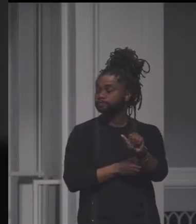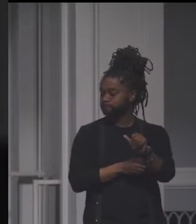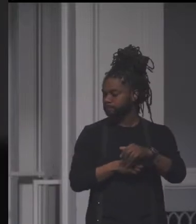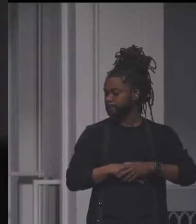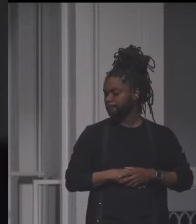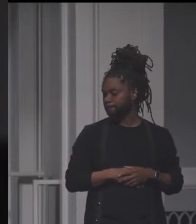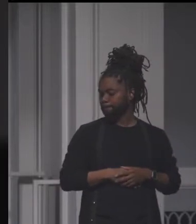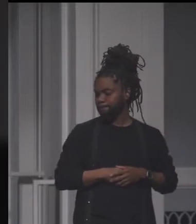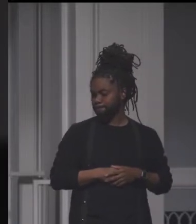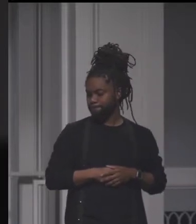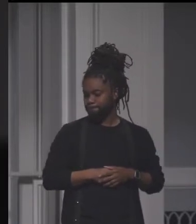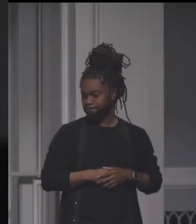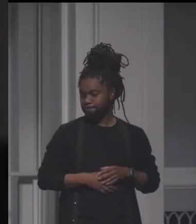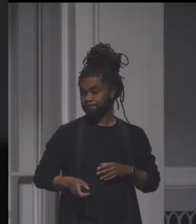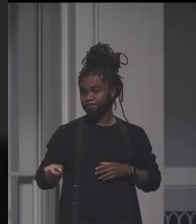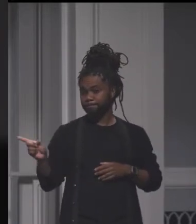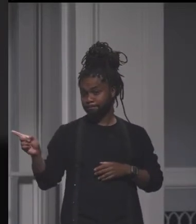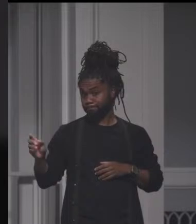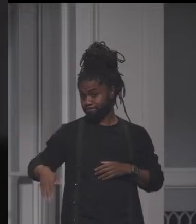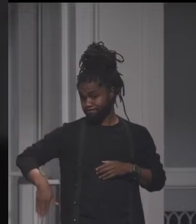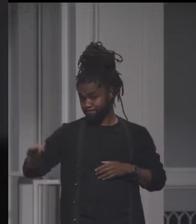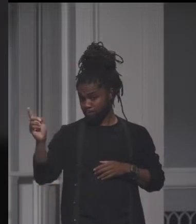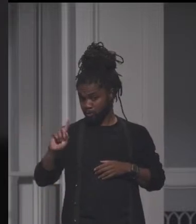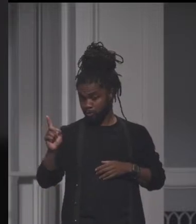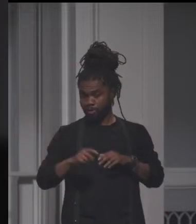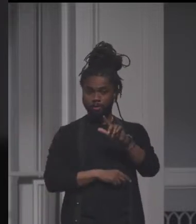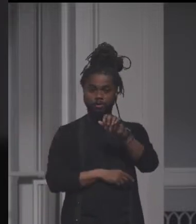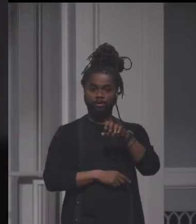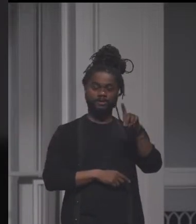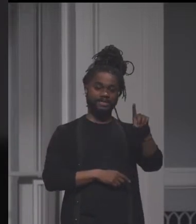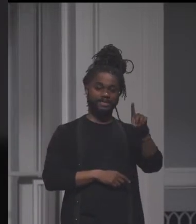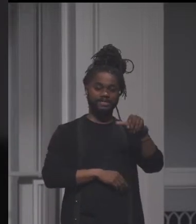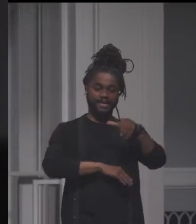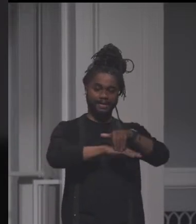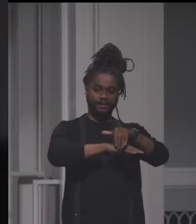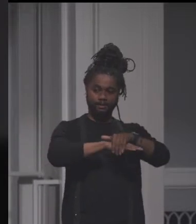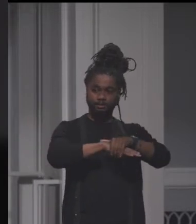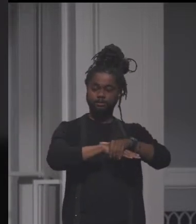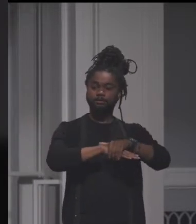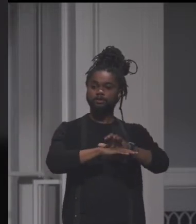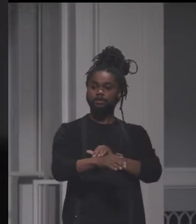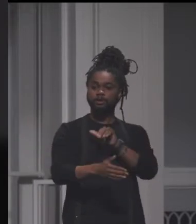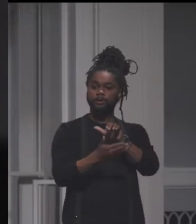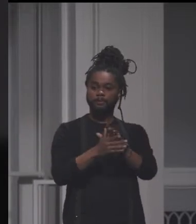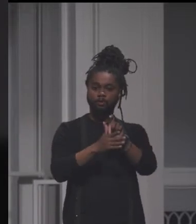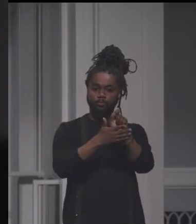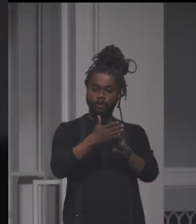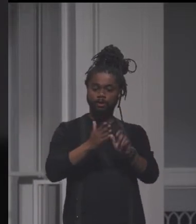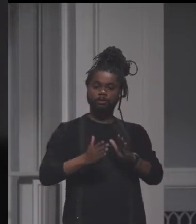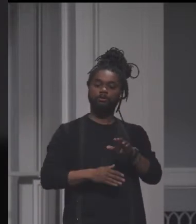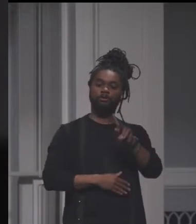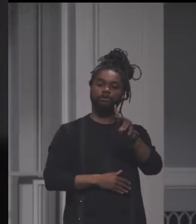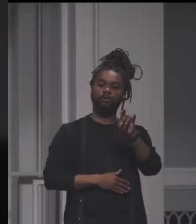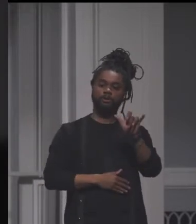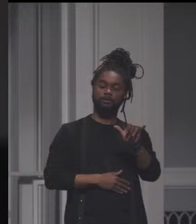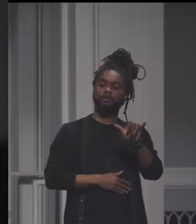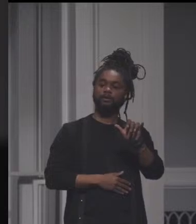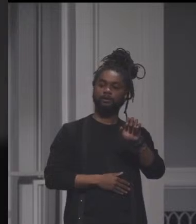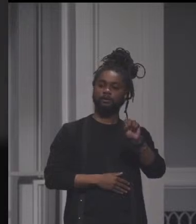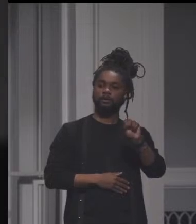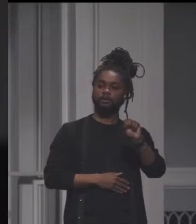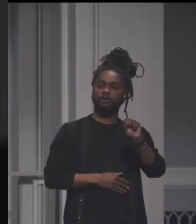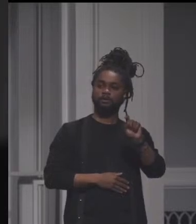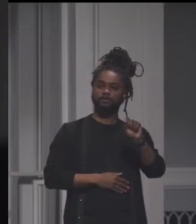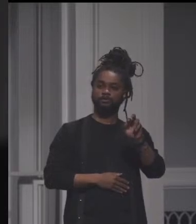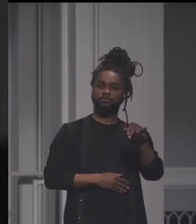is originally from Leeds in Yorkshire, England, and she's married to writer Kelley Eskridge, and we are lucky that she lives in